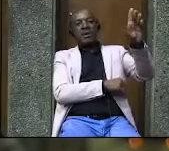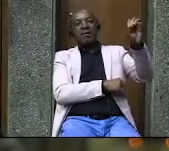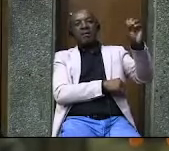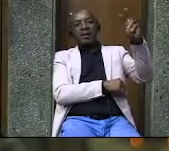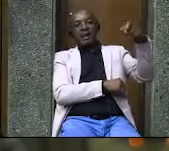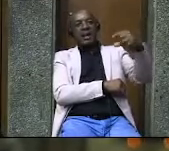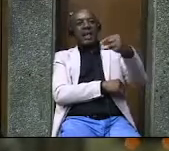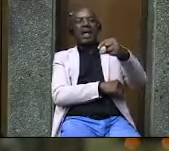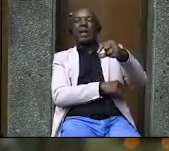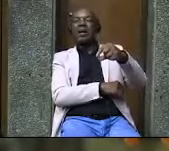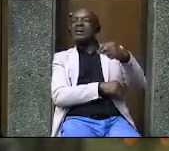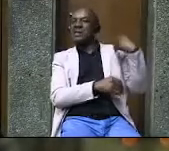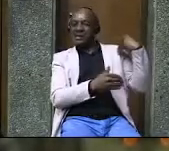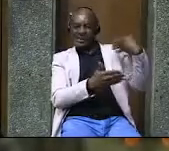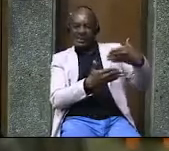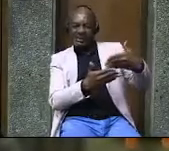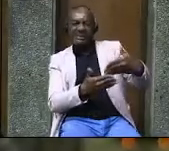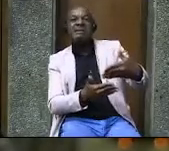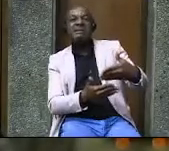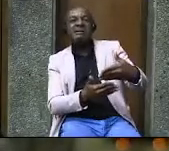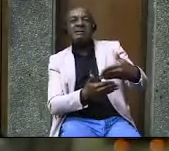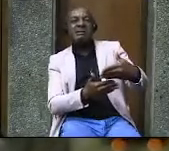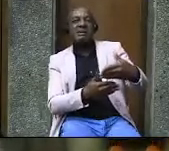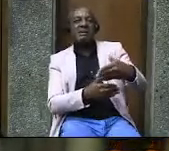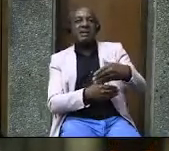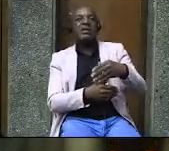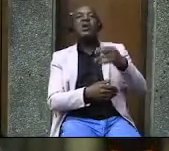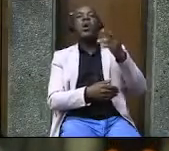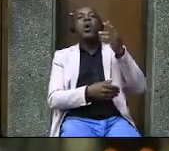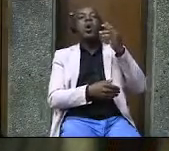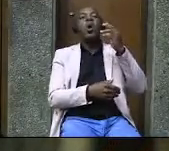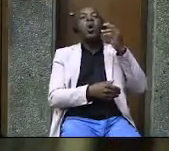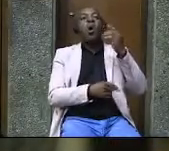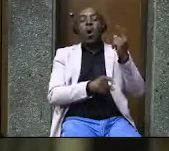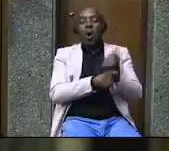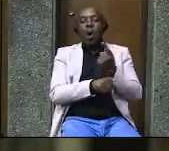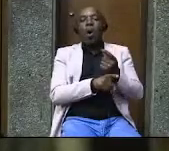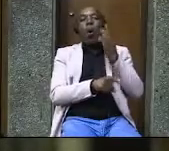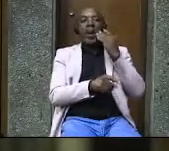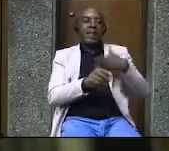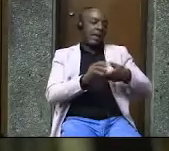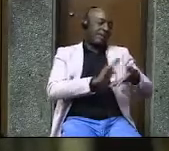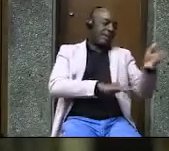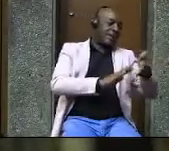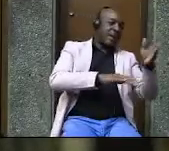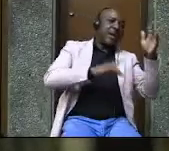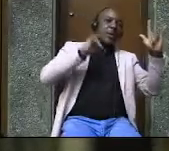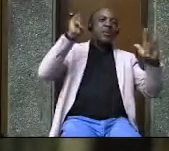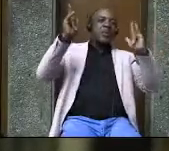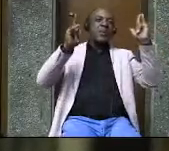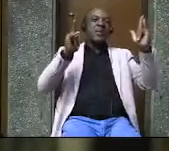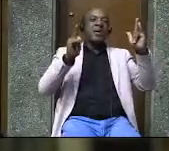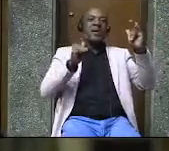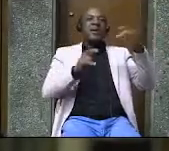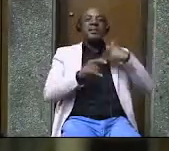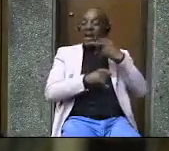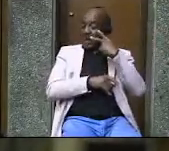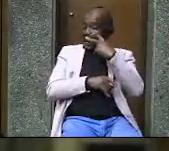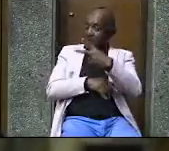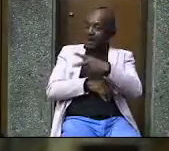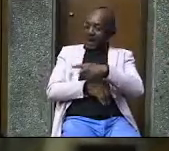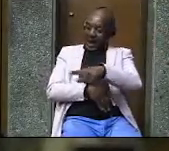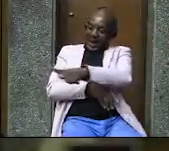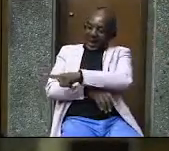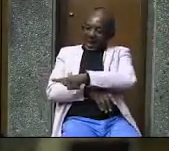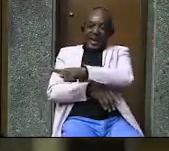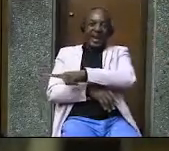ekabani so always mangiya edrobheni ngiyayibheka leyo land ukuthi le land la ingenza into eyikhulu especially young people